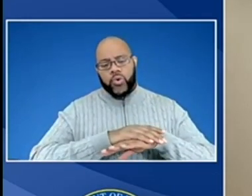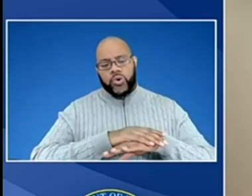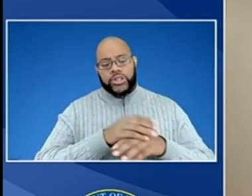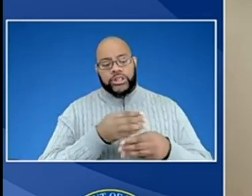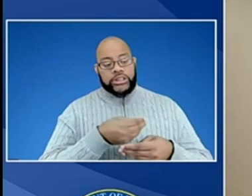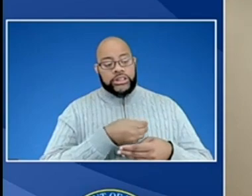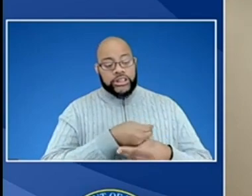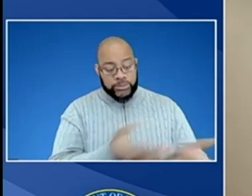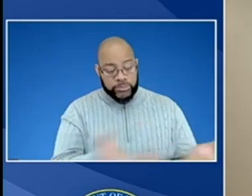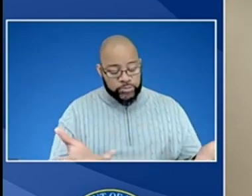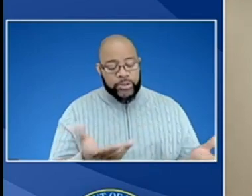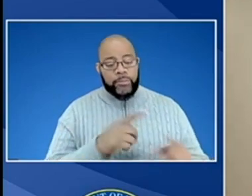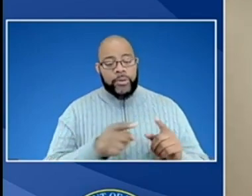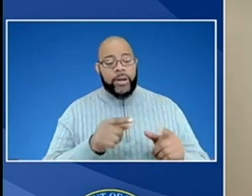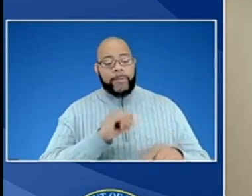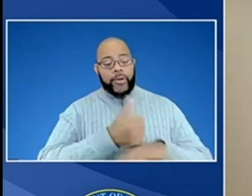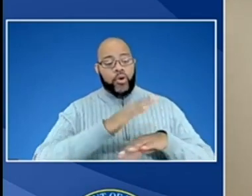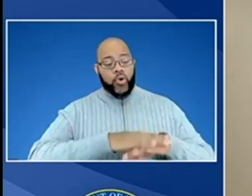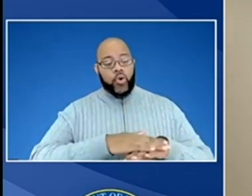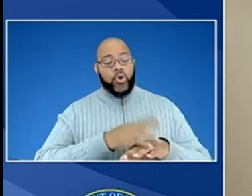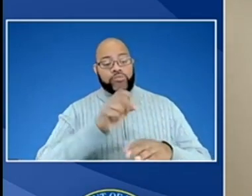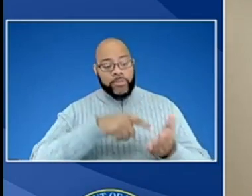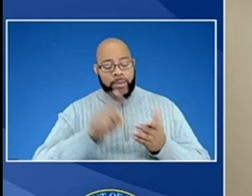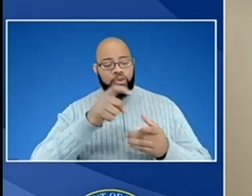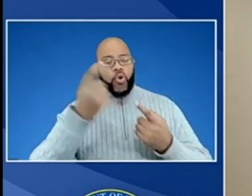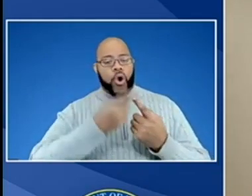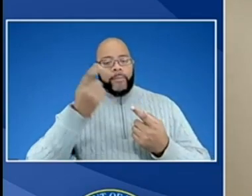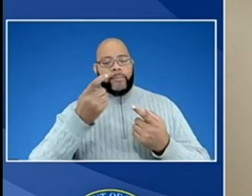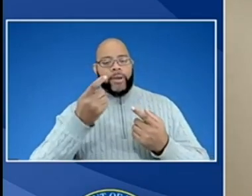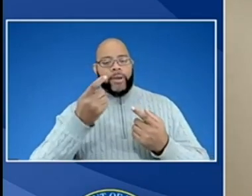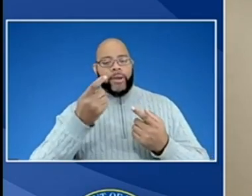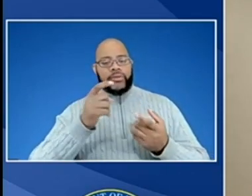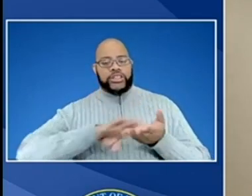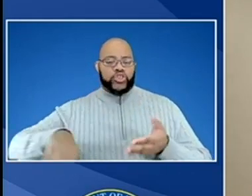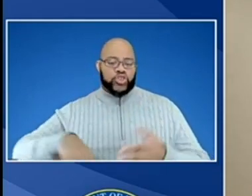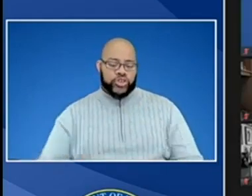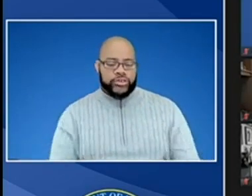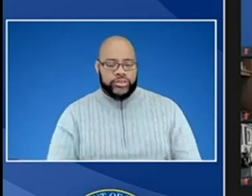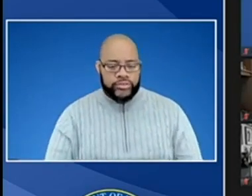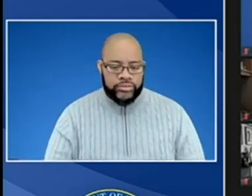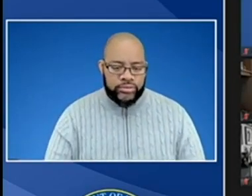but based on repayment, that they should be automatically discharged.